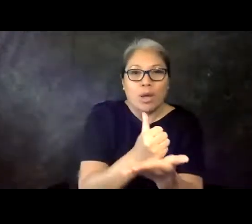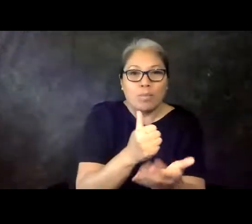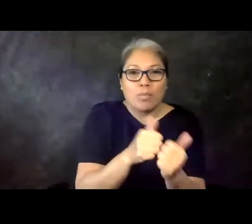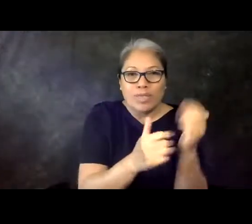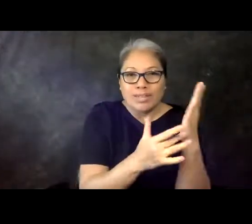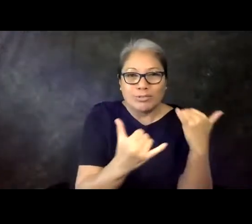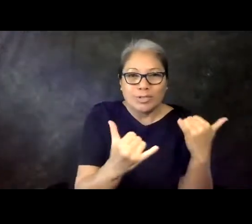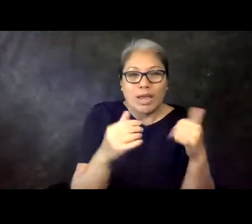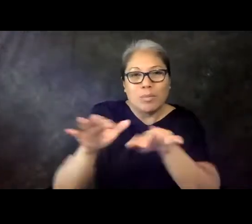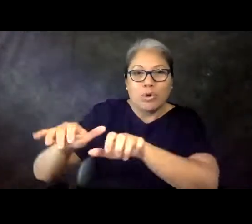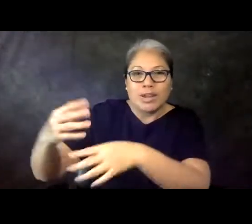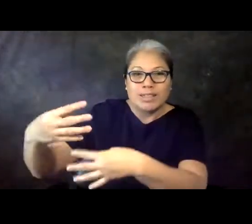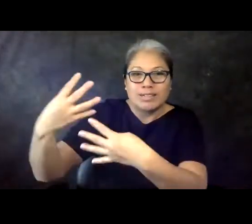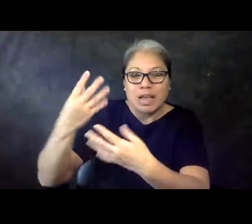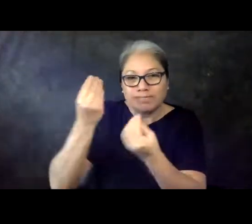to do that.